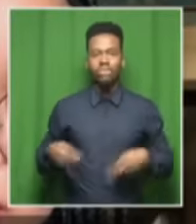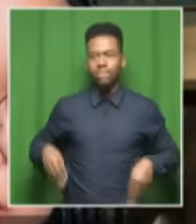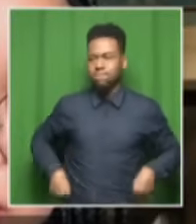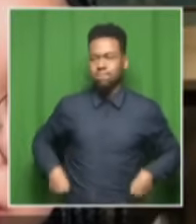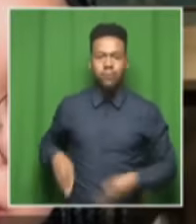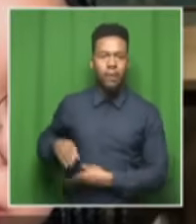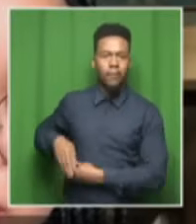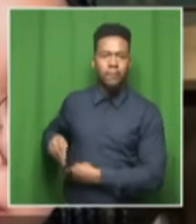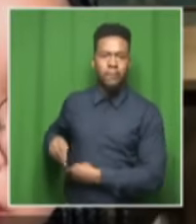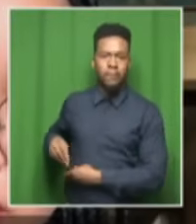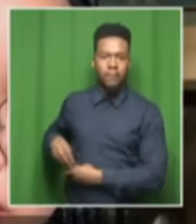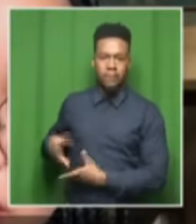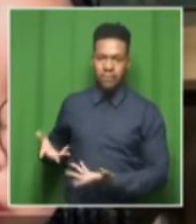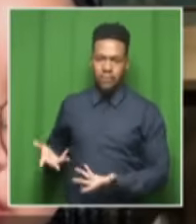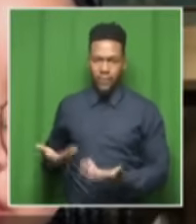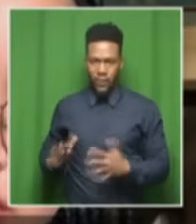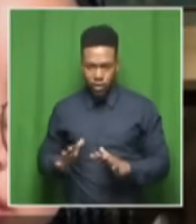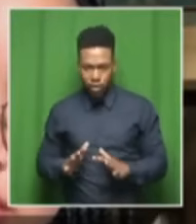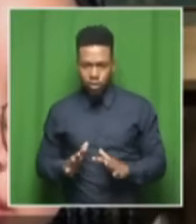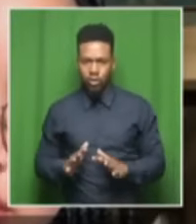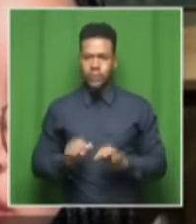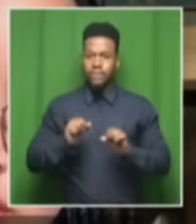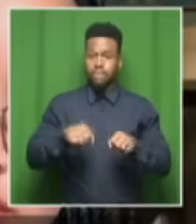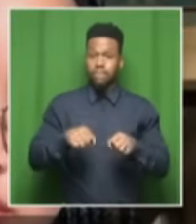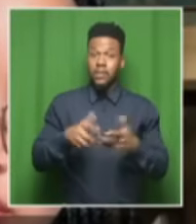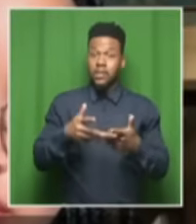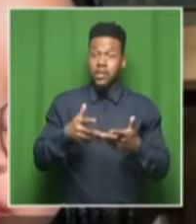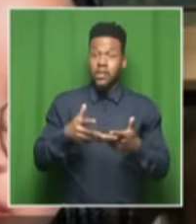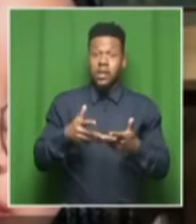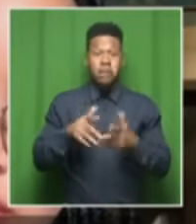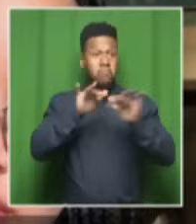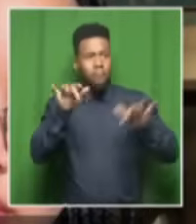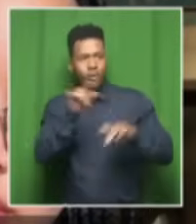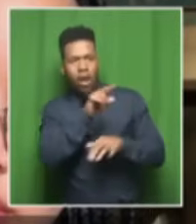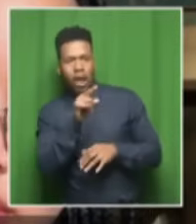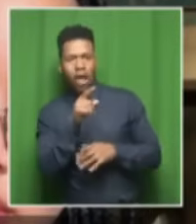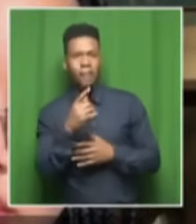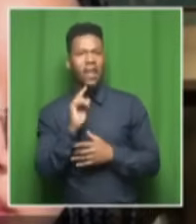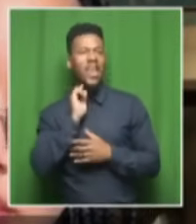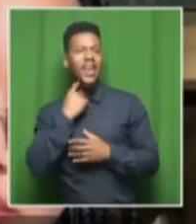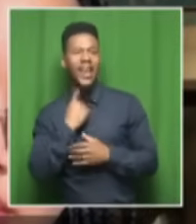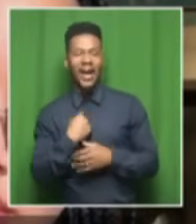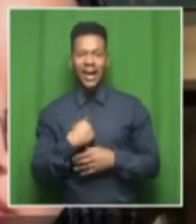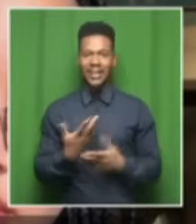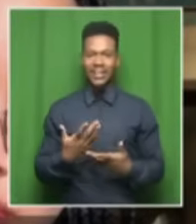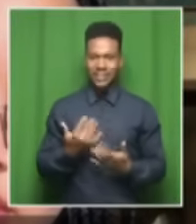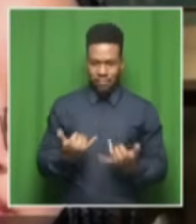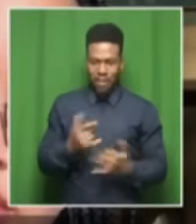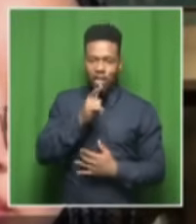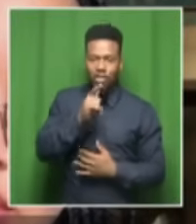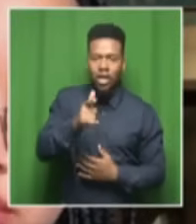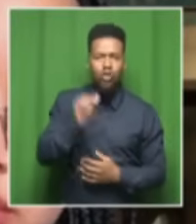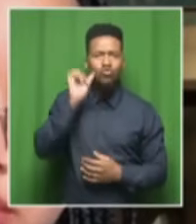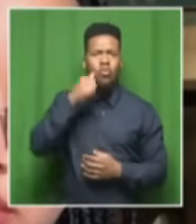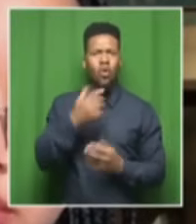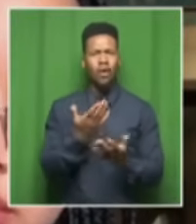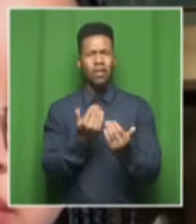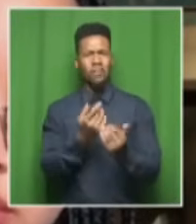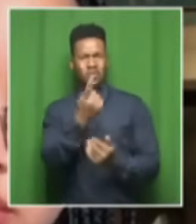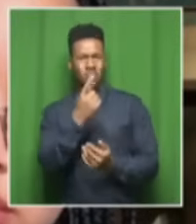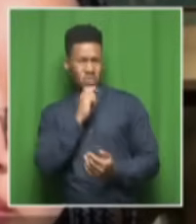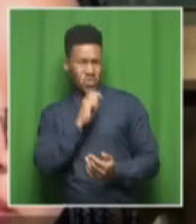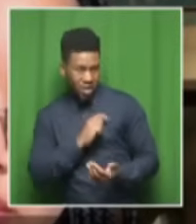difficult to come and trust the people who are telling you lies and then assuming that you will trust them the next year. But funnily enough, it's worked